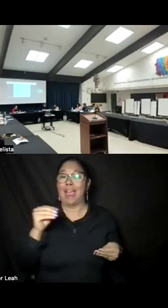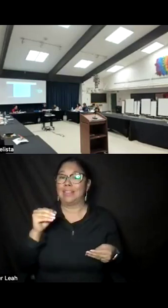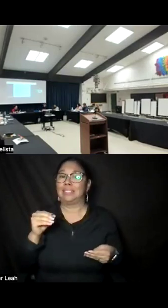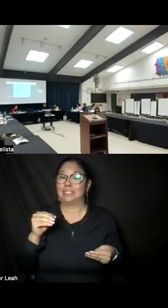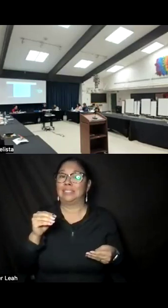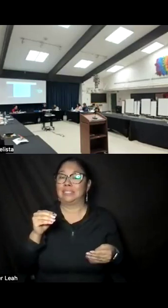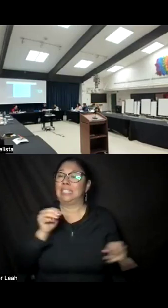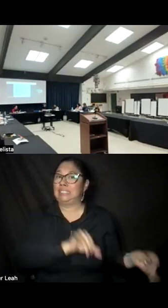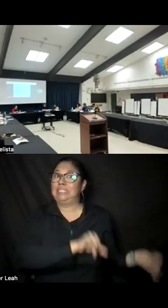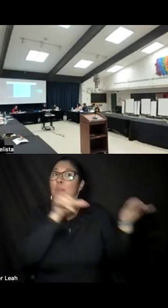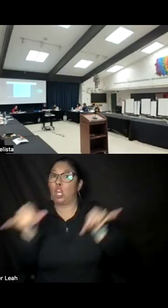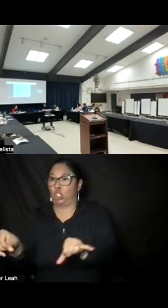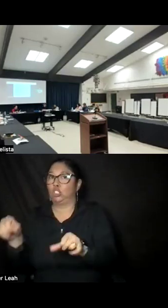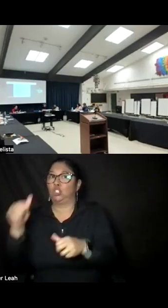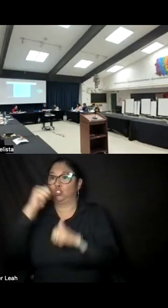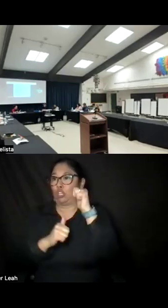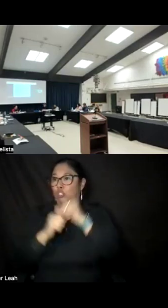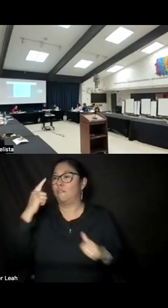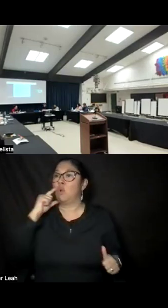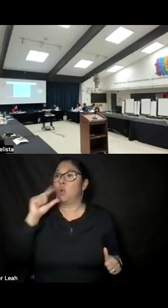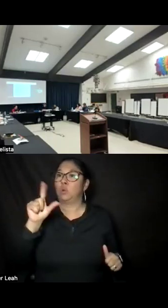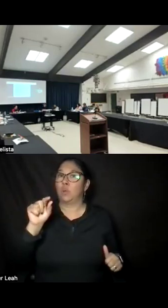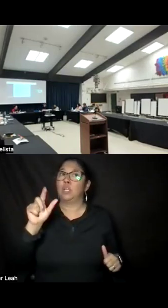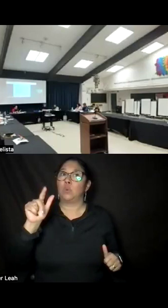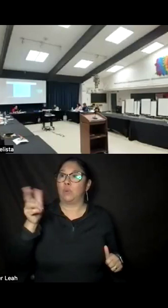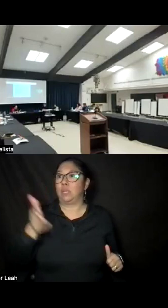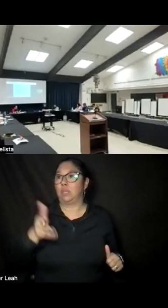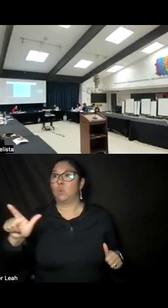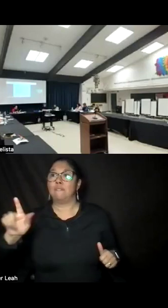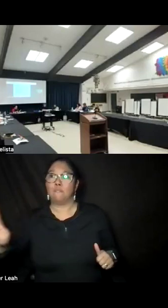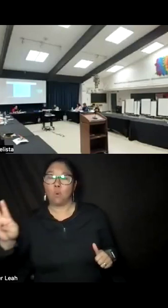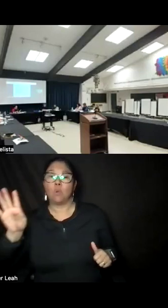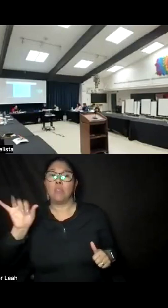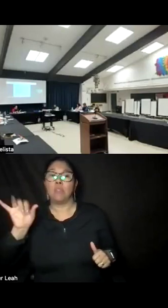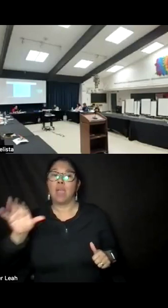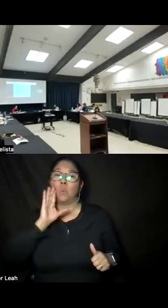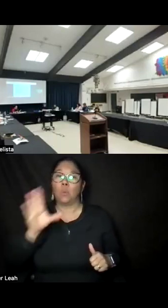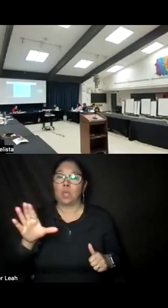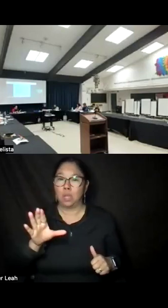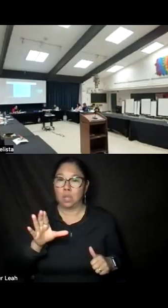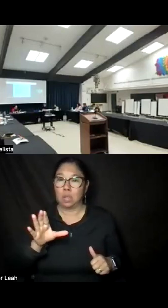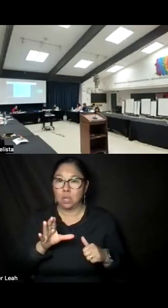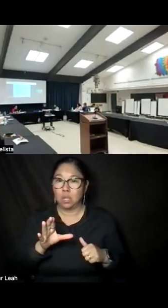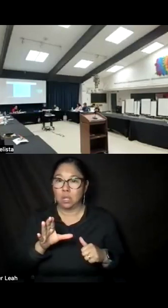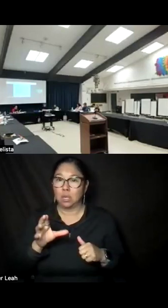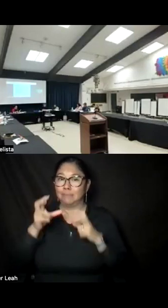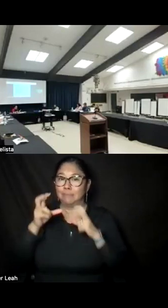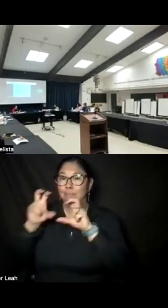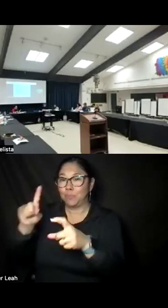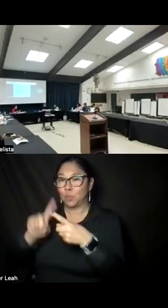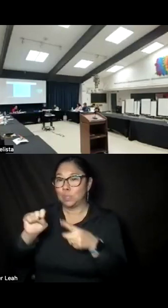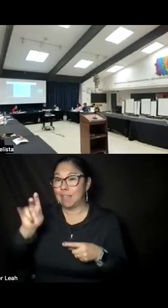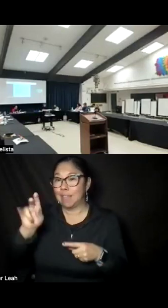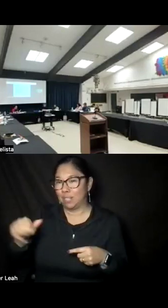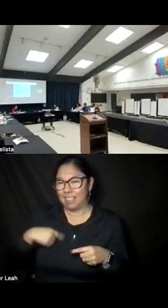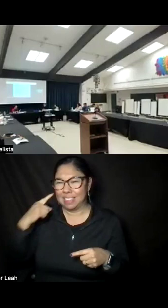very similarly structured to the budget for 23-24, where it's going to salary However,